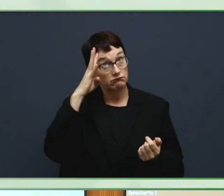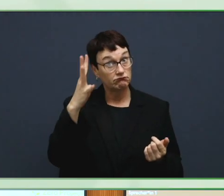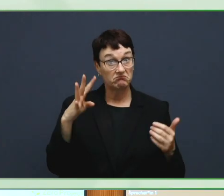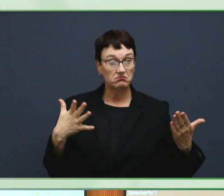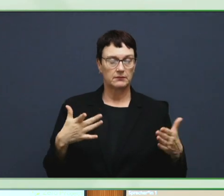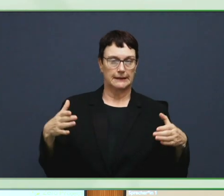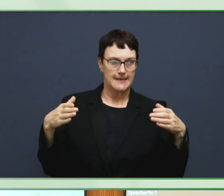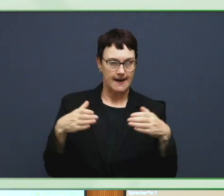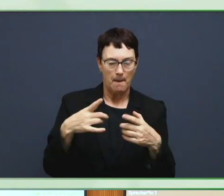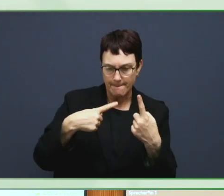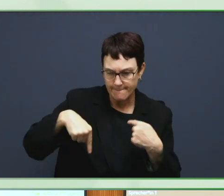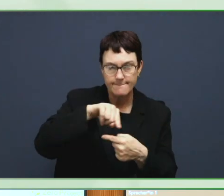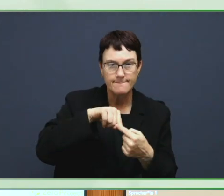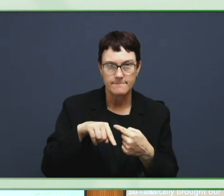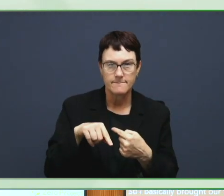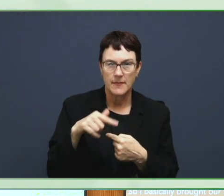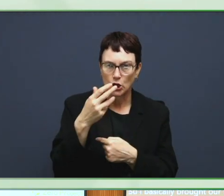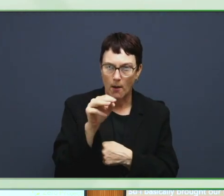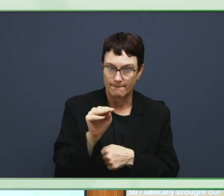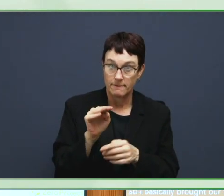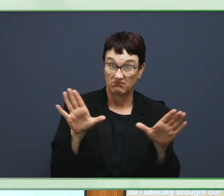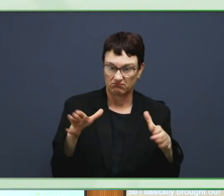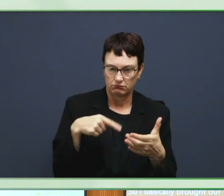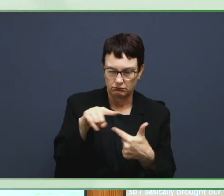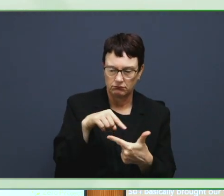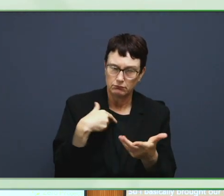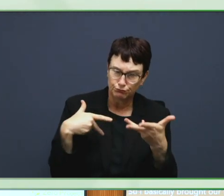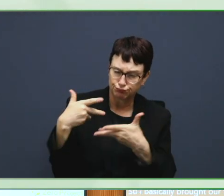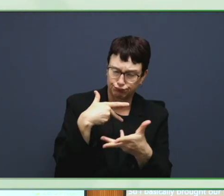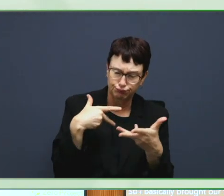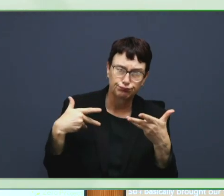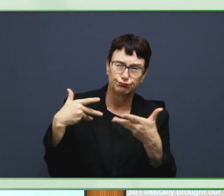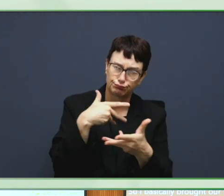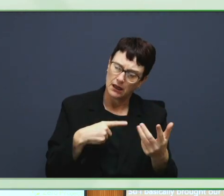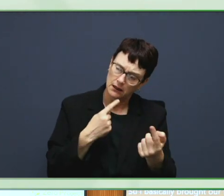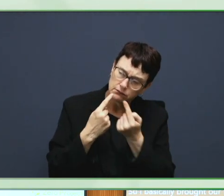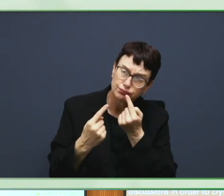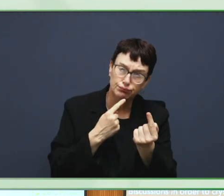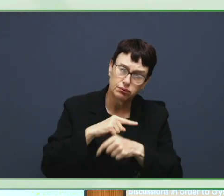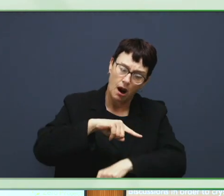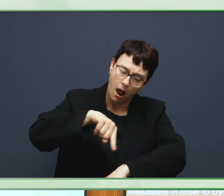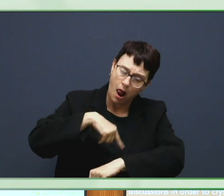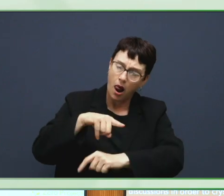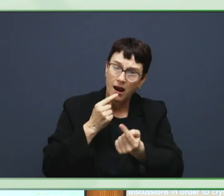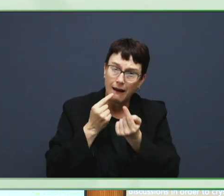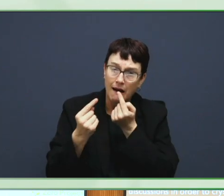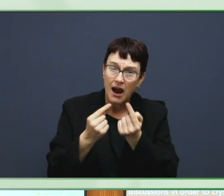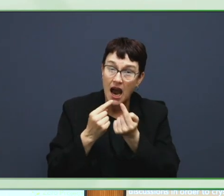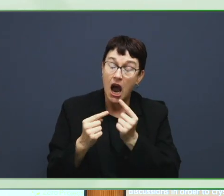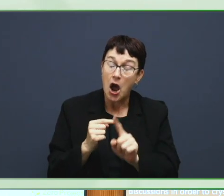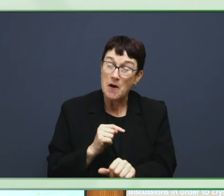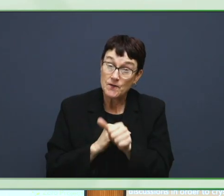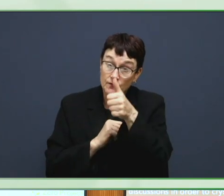very long discussions in order to crystallize the scaling strategy. And we had a scaling strategy before we had one product